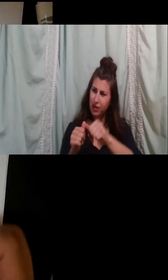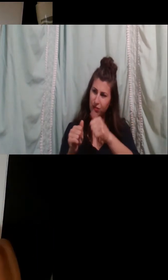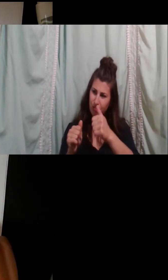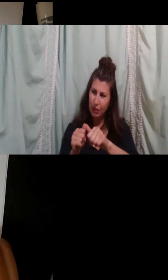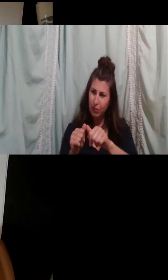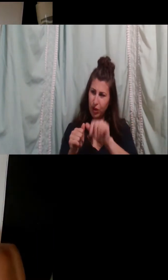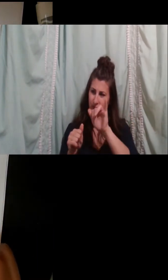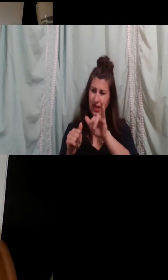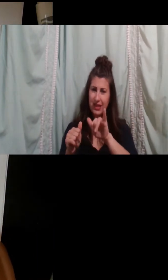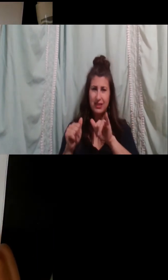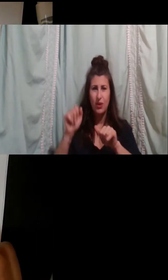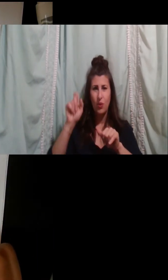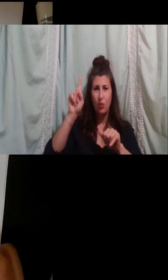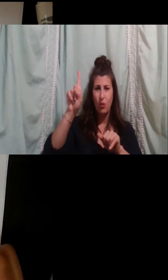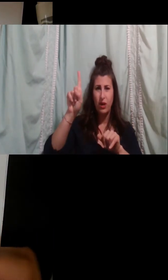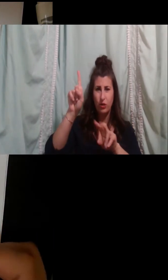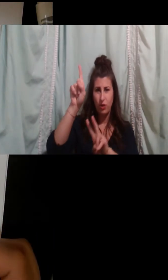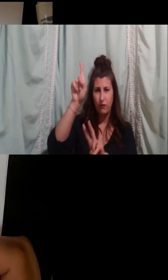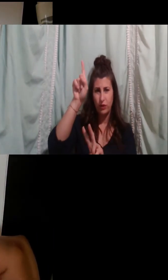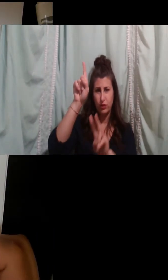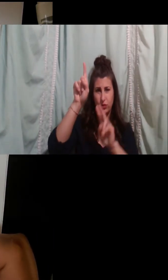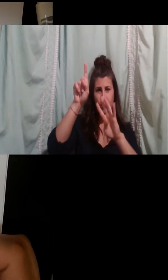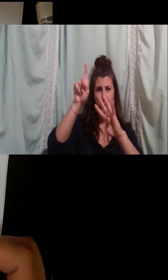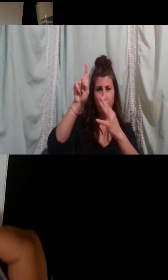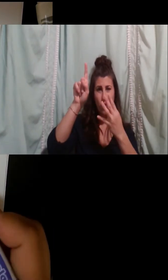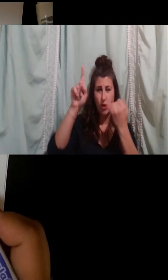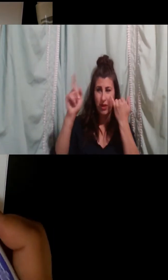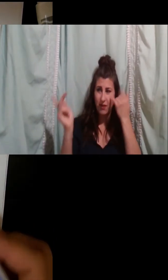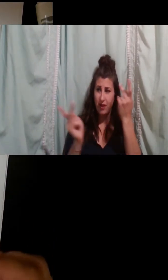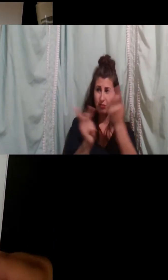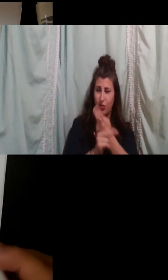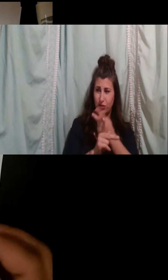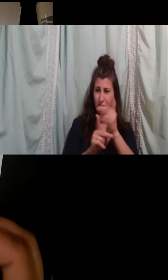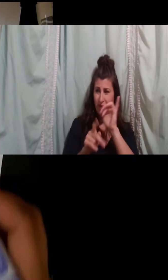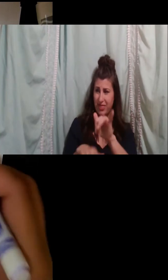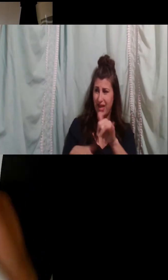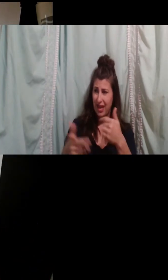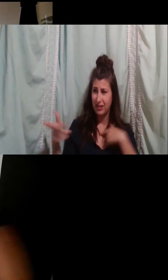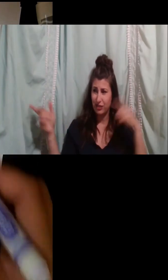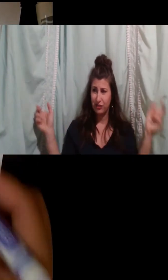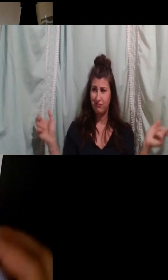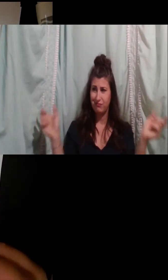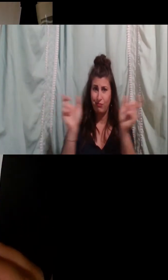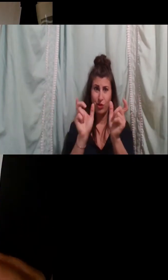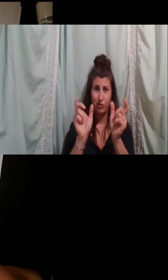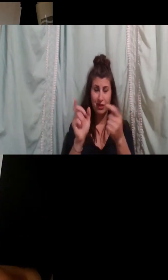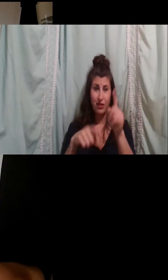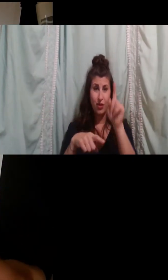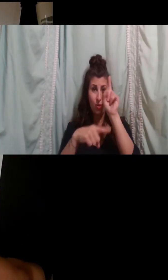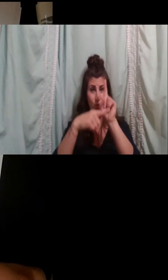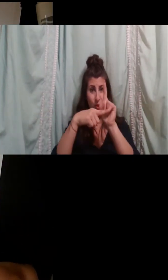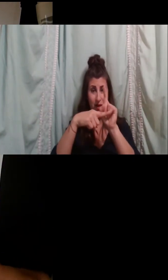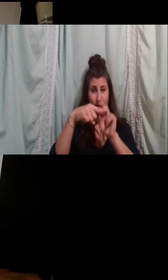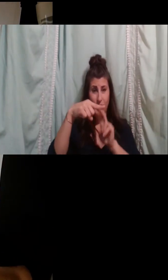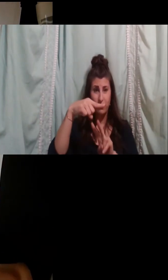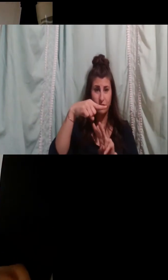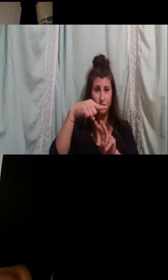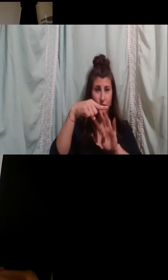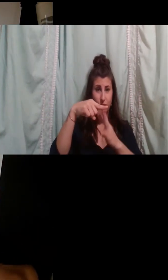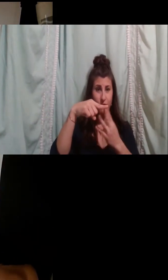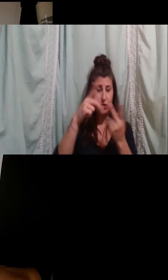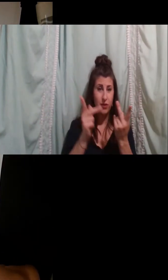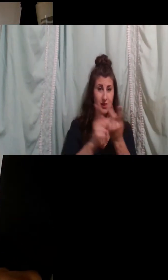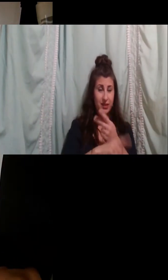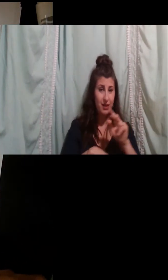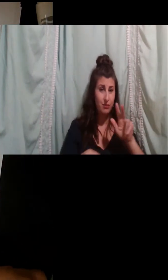then remember that turns into 1 over 2 to the 4th. And if I'm multiplying it by this one, I can put these together and say 1 over